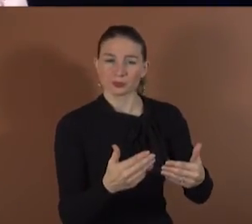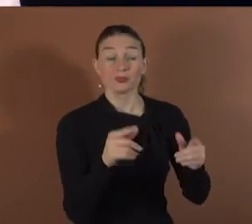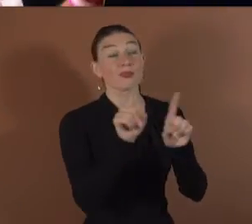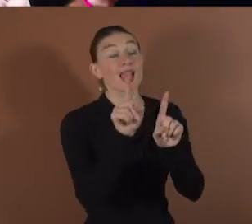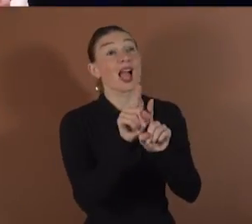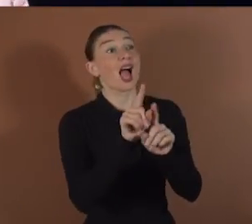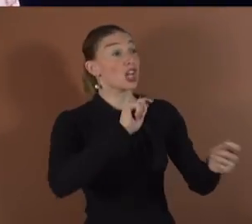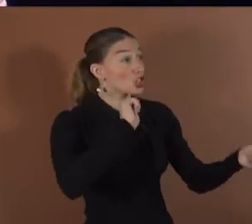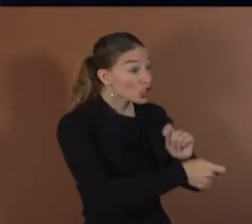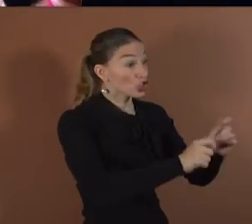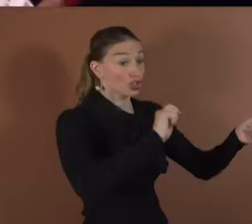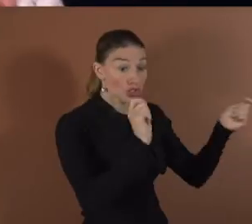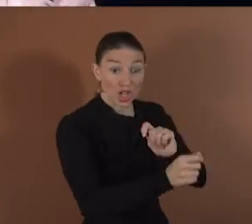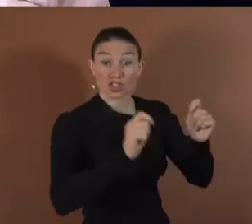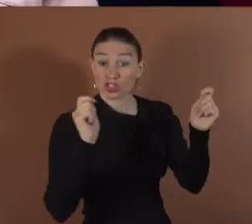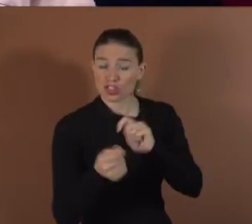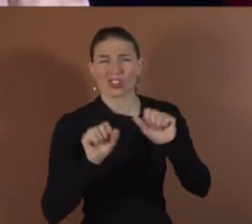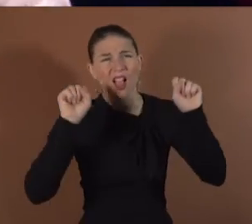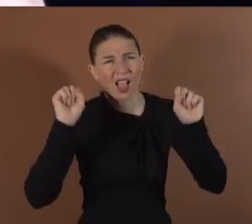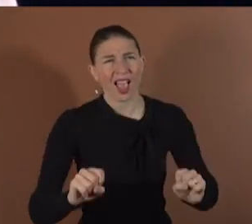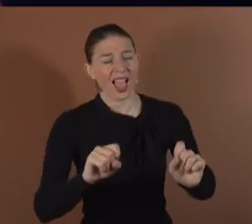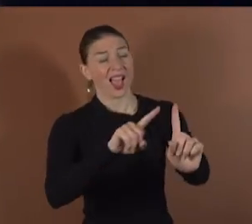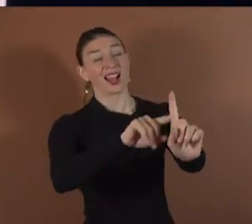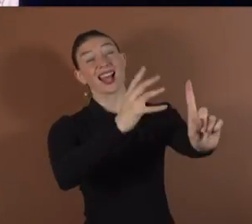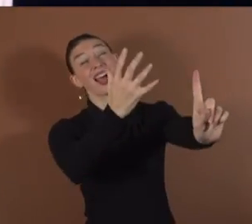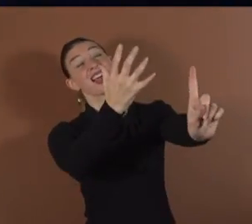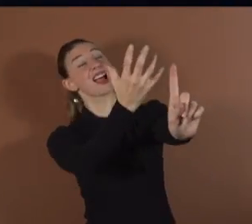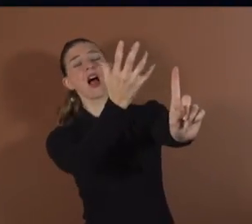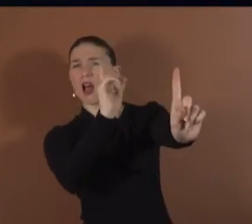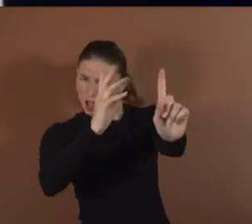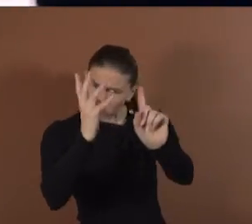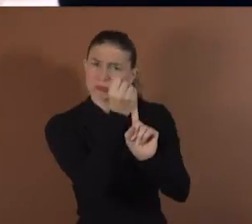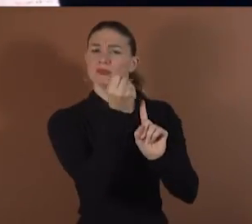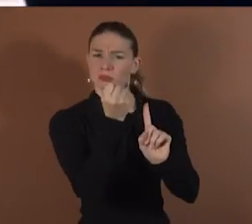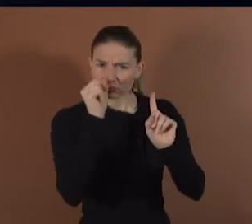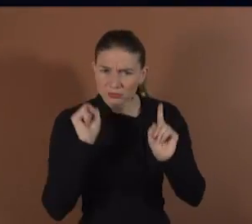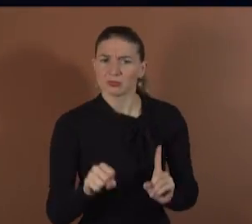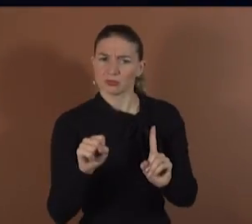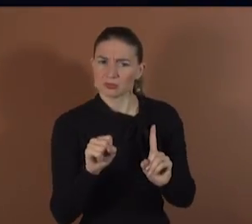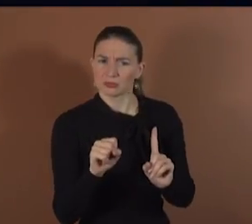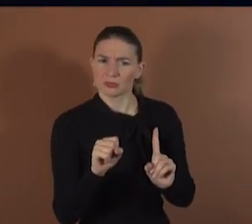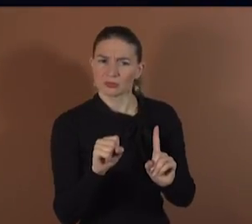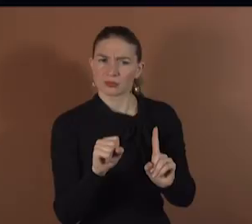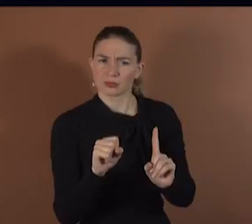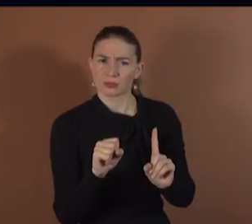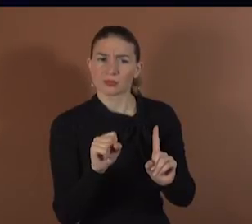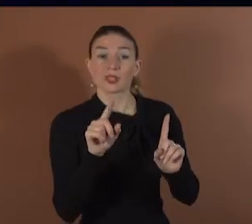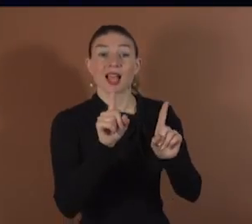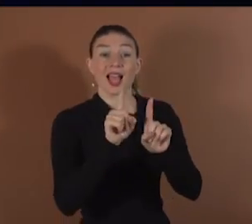change is possible, it's within our grasp, and the story of the future of our